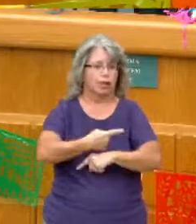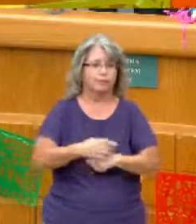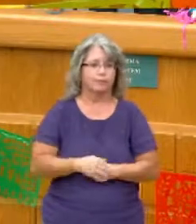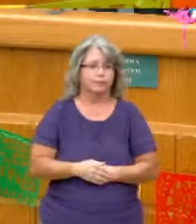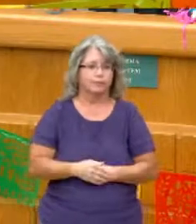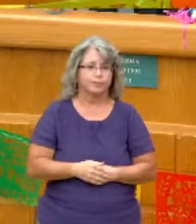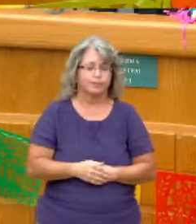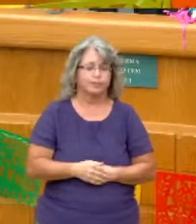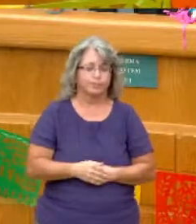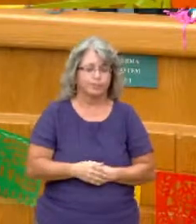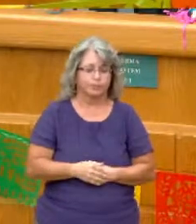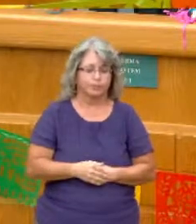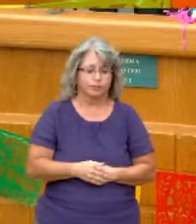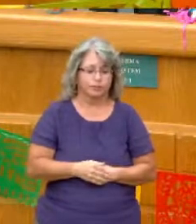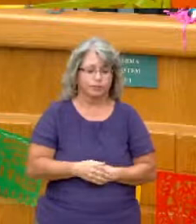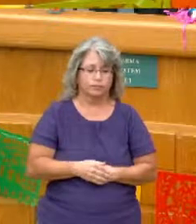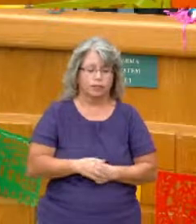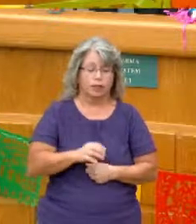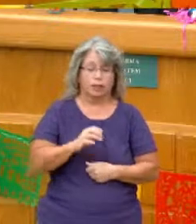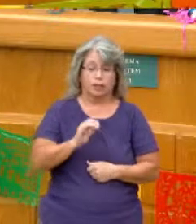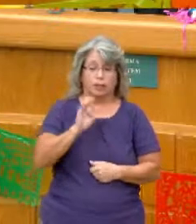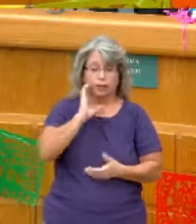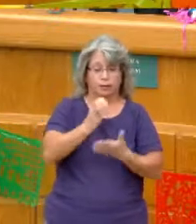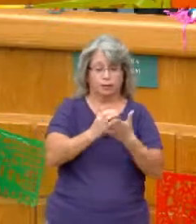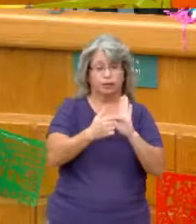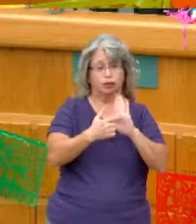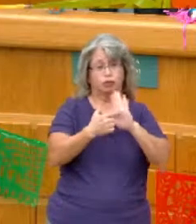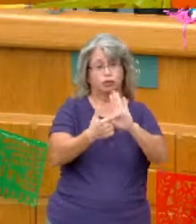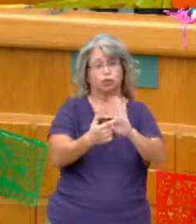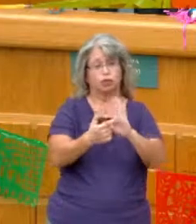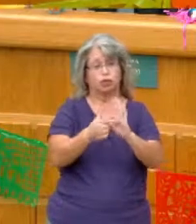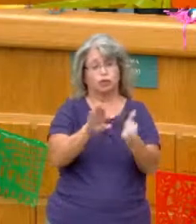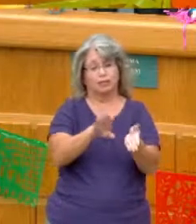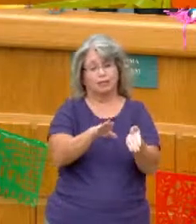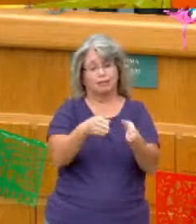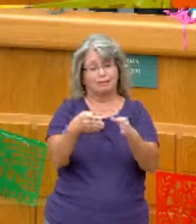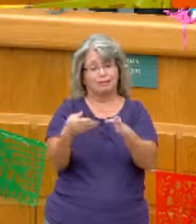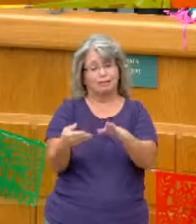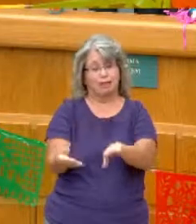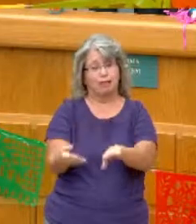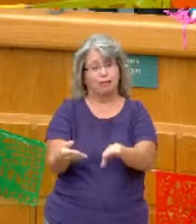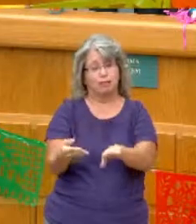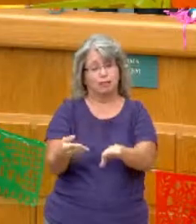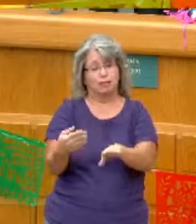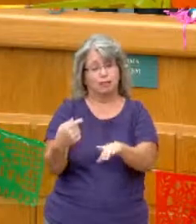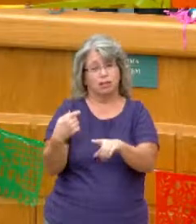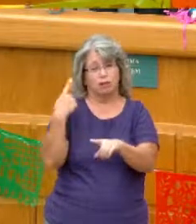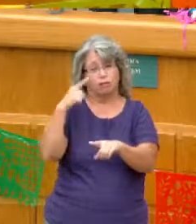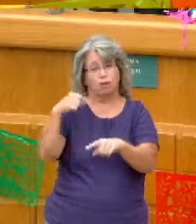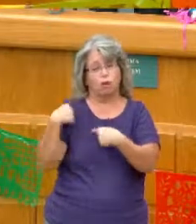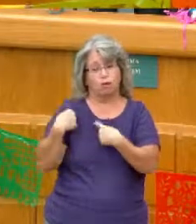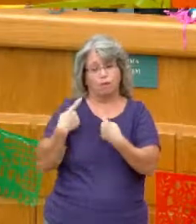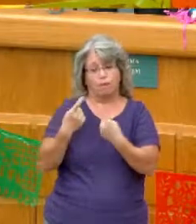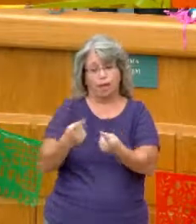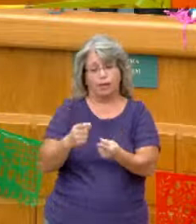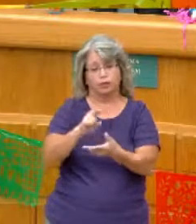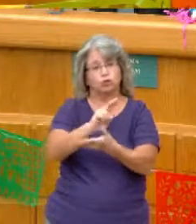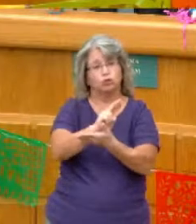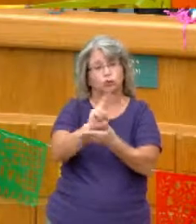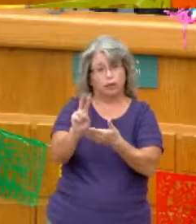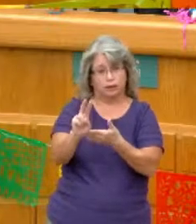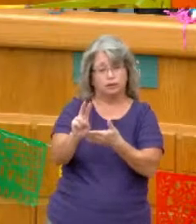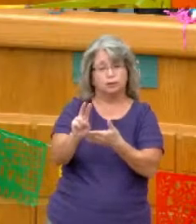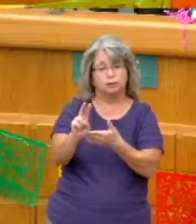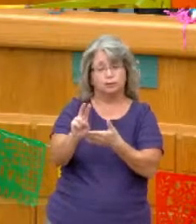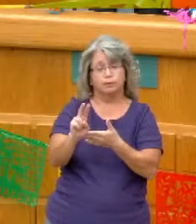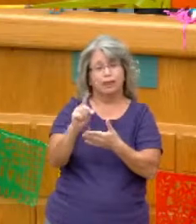And this slide shows the fatalities over the last 2 weeks. And I think it's very obvious here that